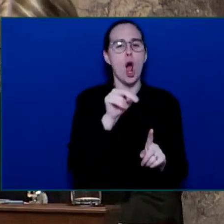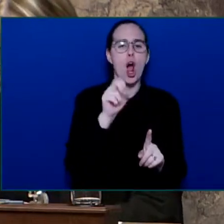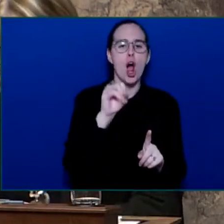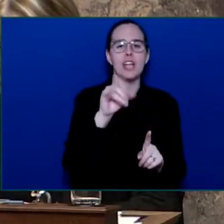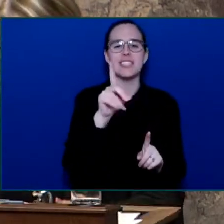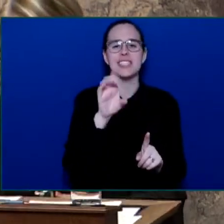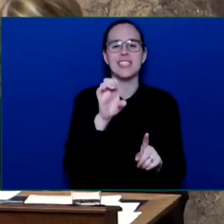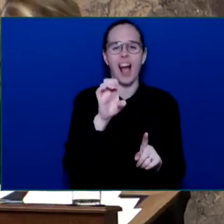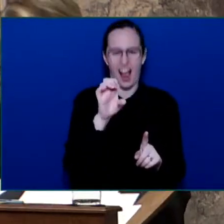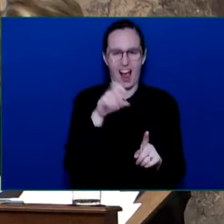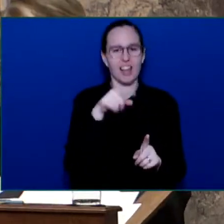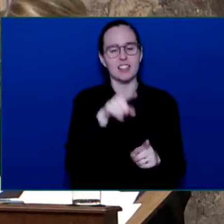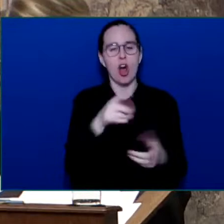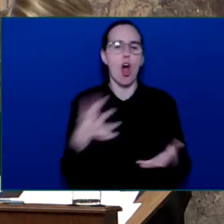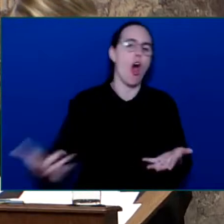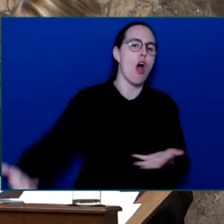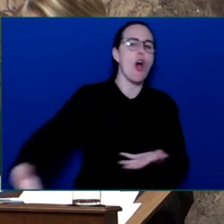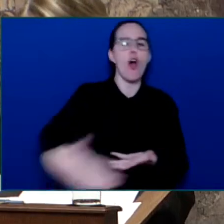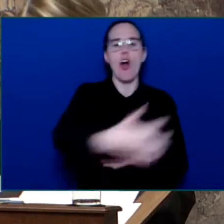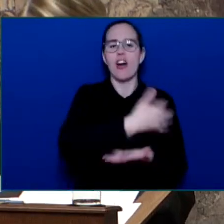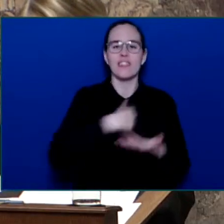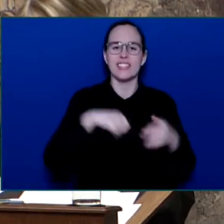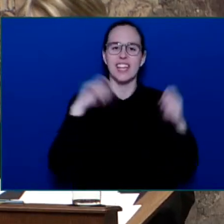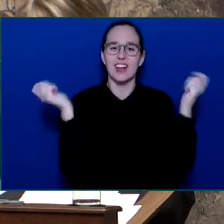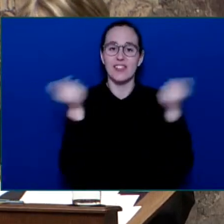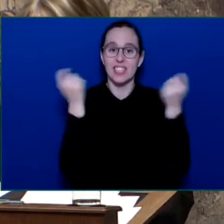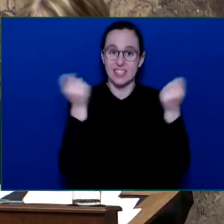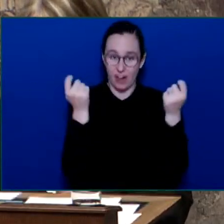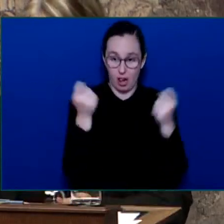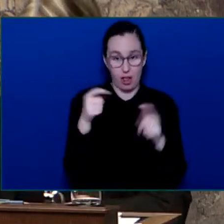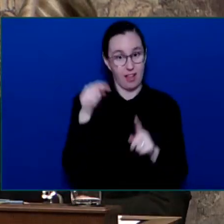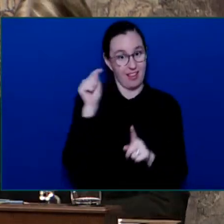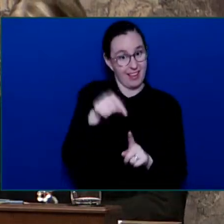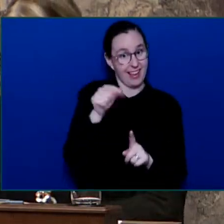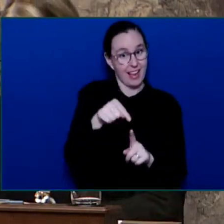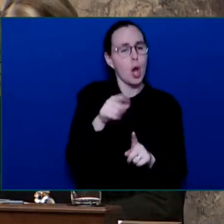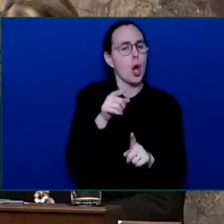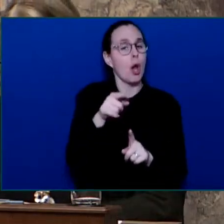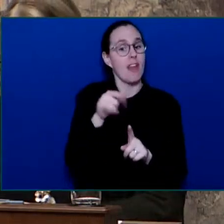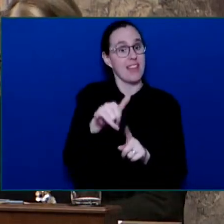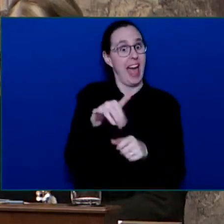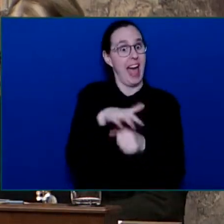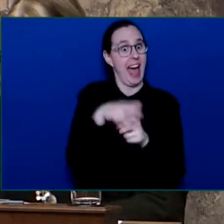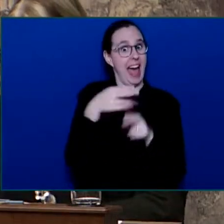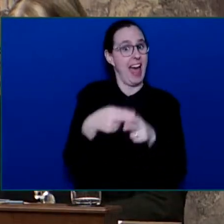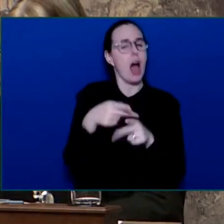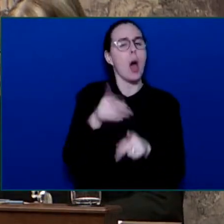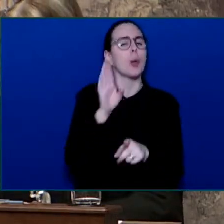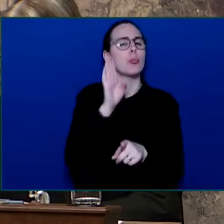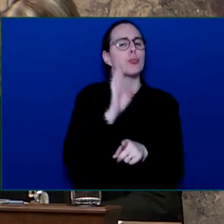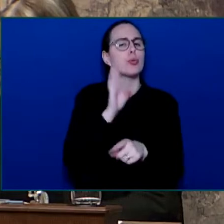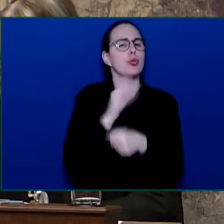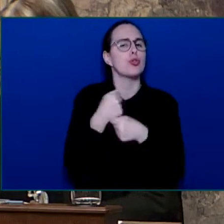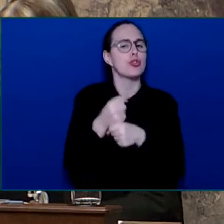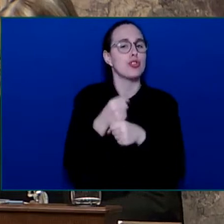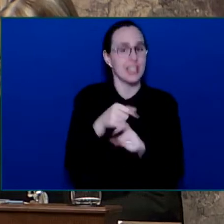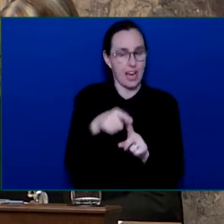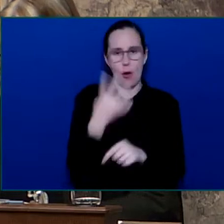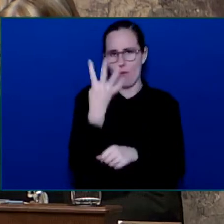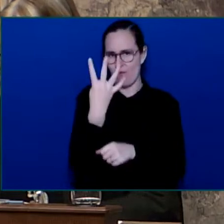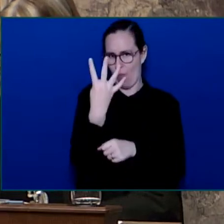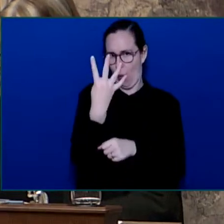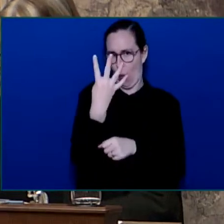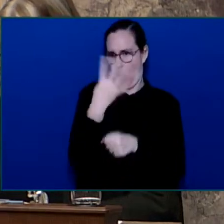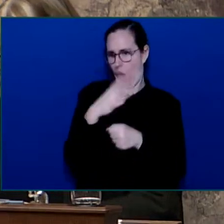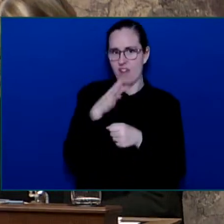Barnside unique is that its ownership consists of 4 local farming families whose roots in the community date back to 1899. Their beer